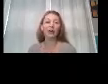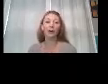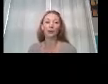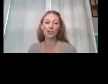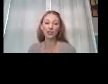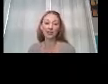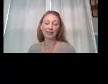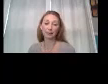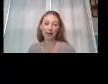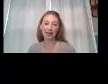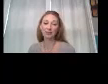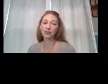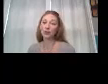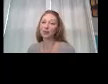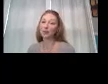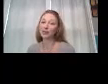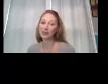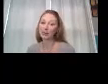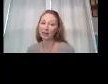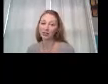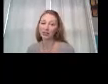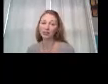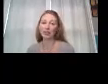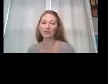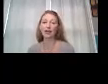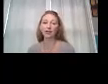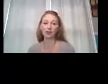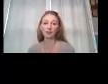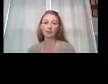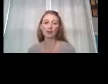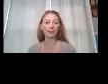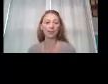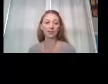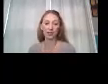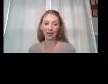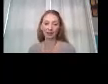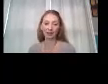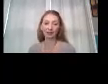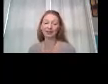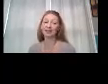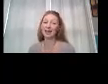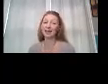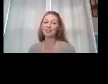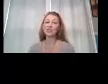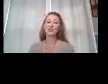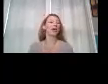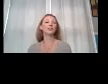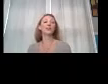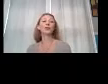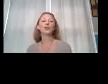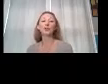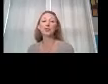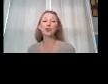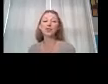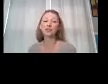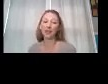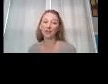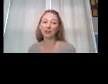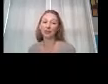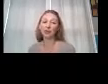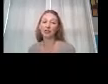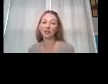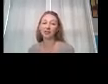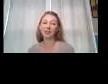eligibility, appreciate the impact of screening participation to patient outcomes and population health, and describe the local